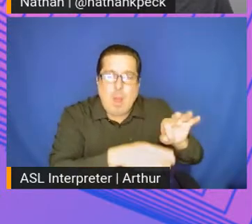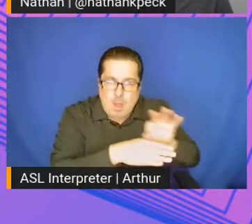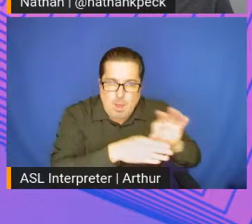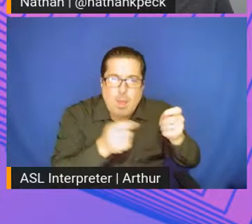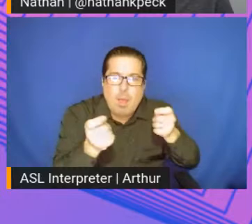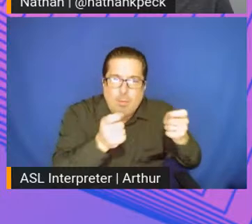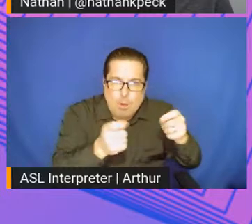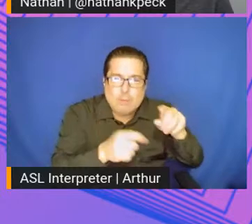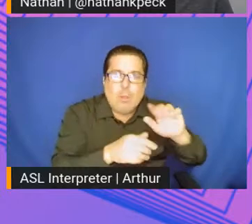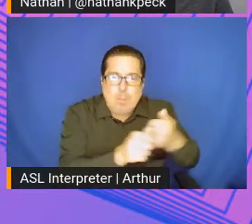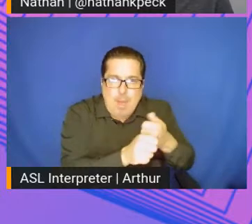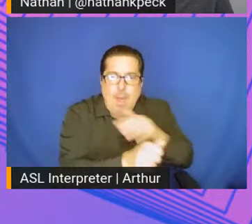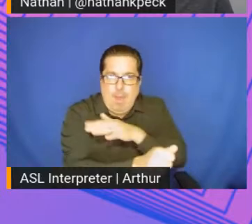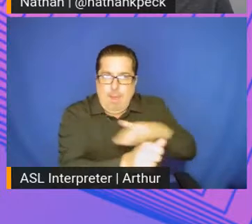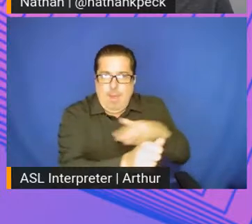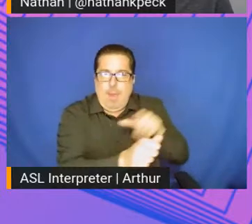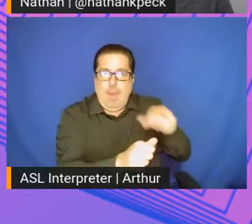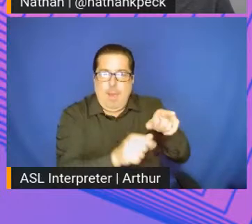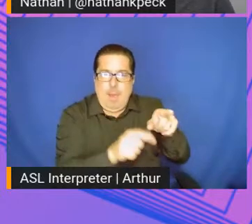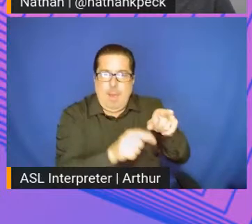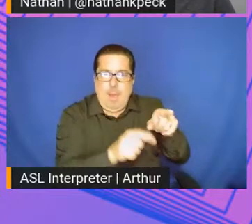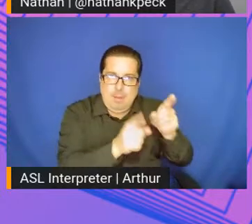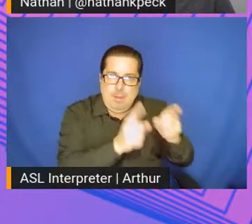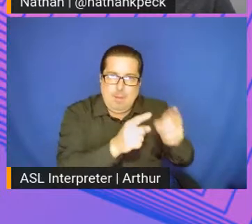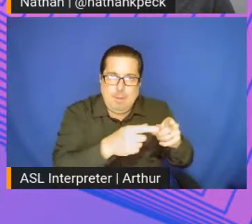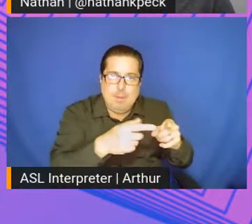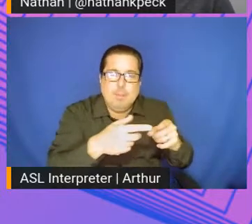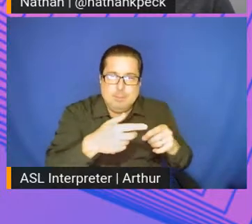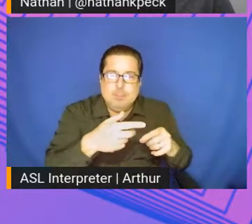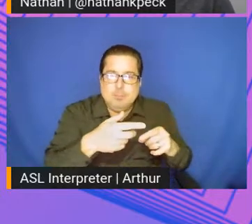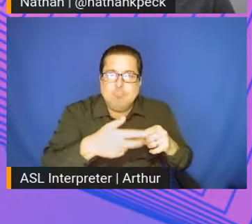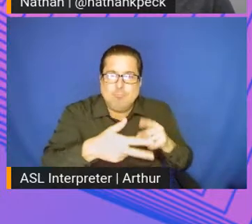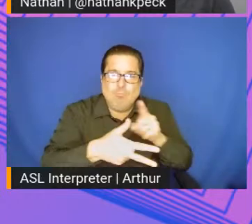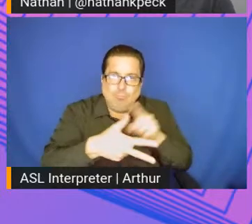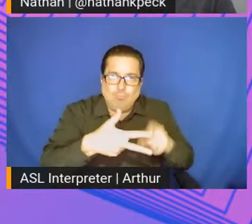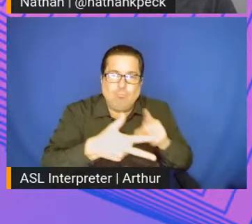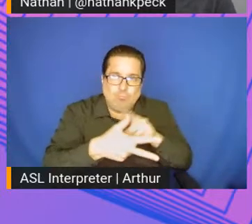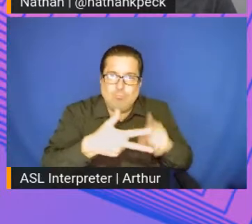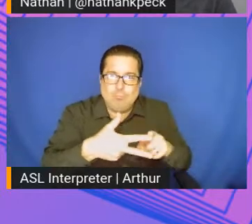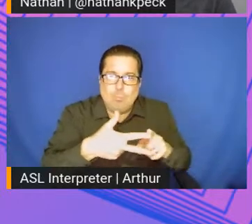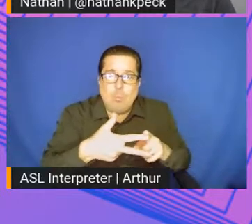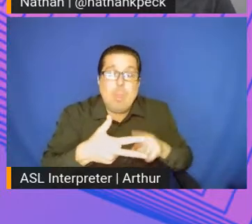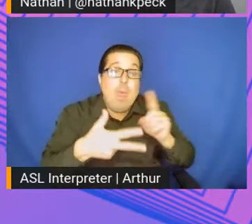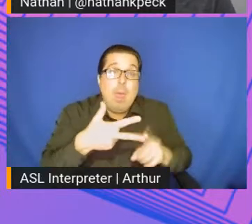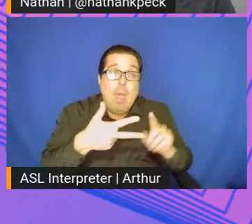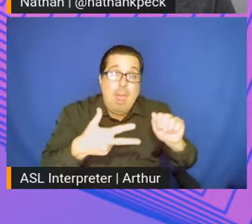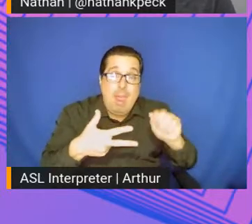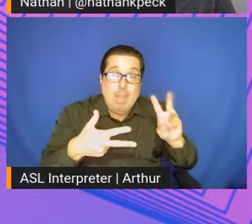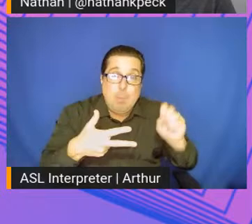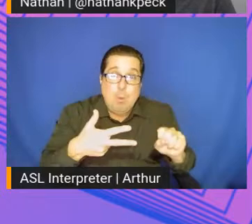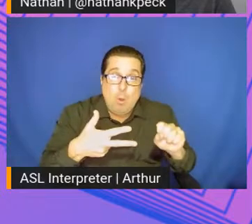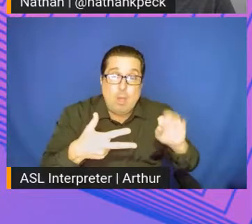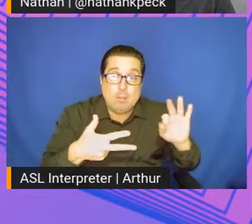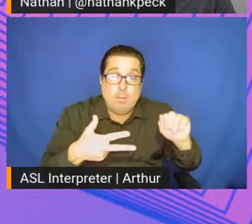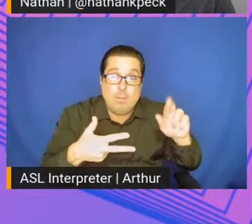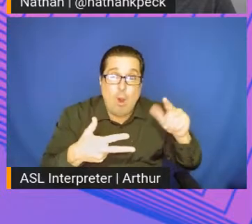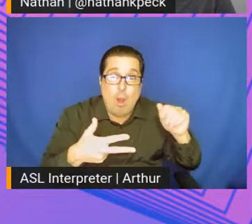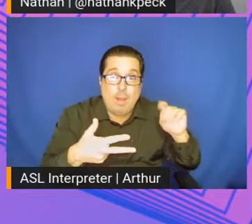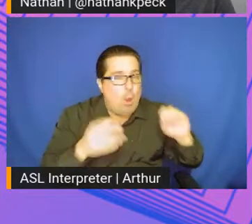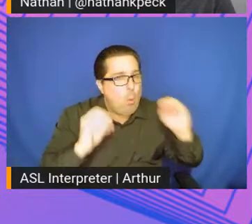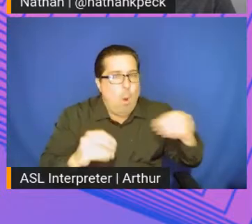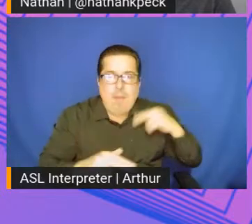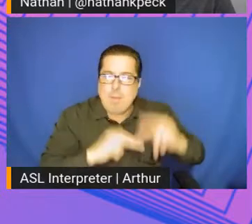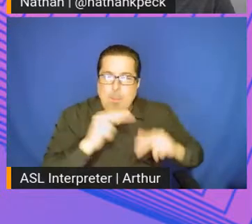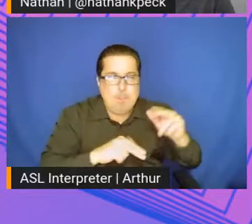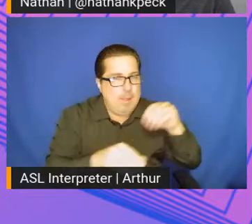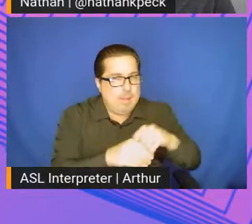again, that traffic and scaling is being handled for me. With AWS Fargate, there is no built-in scaling. I have to decide